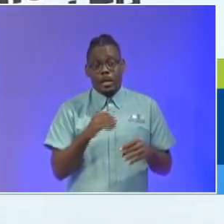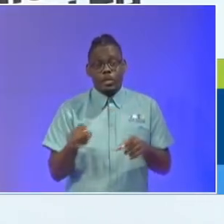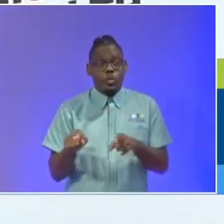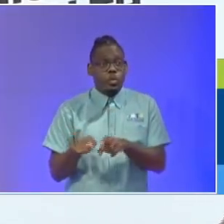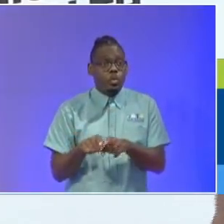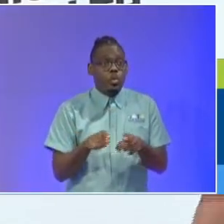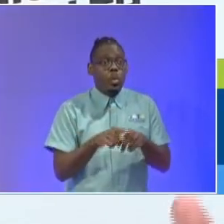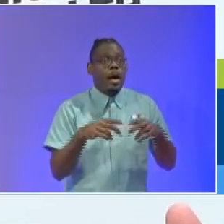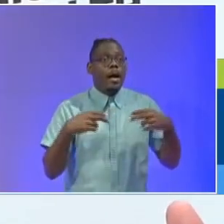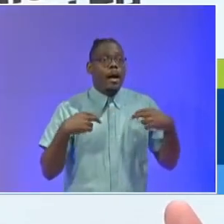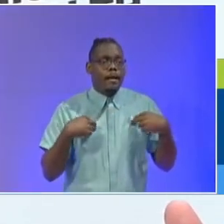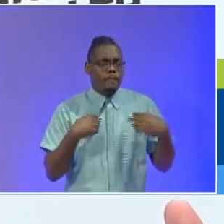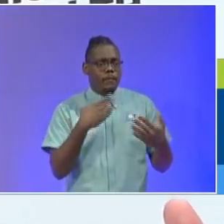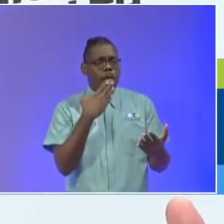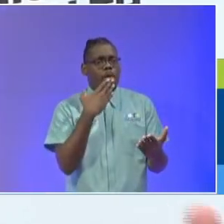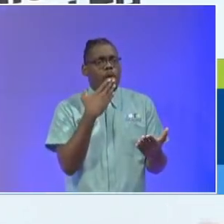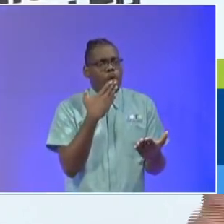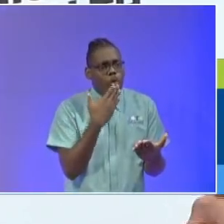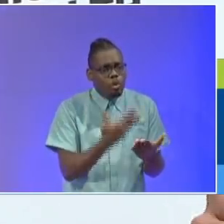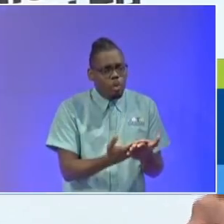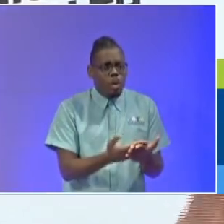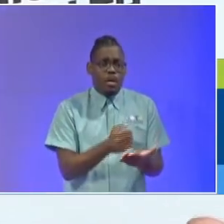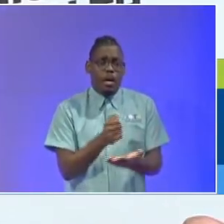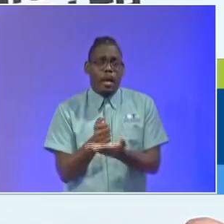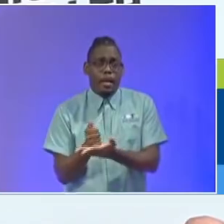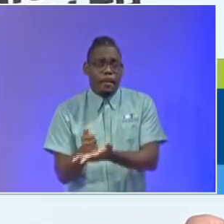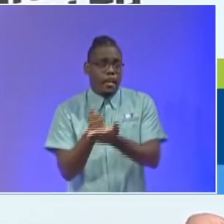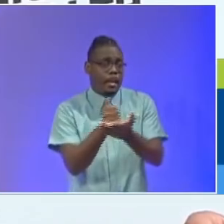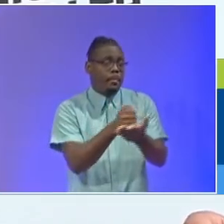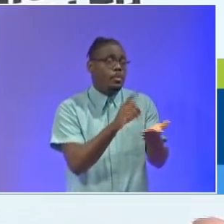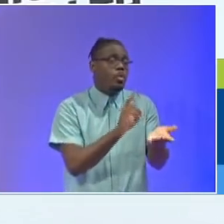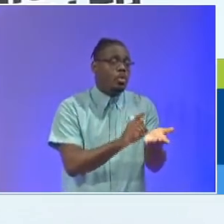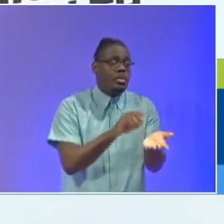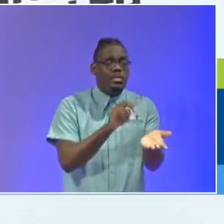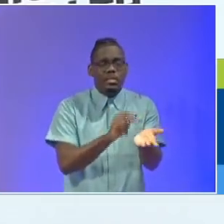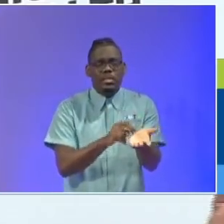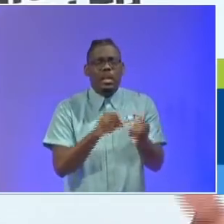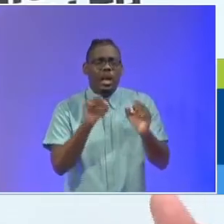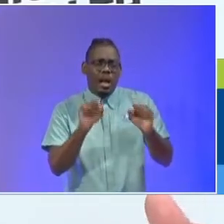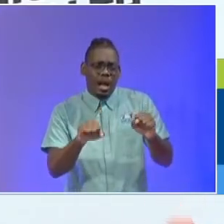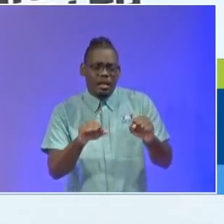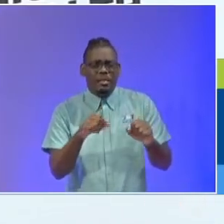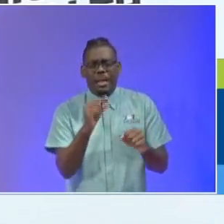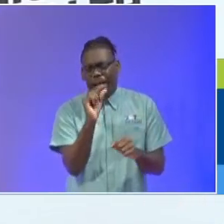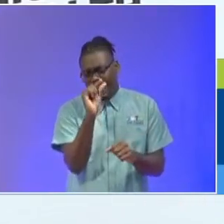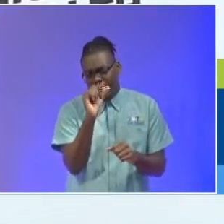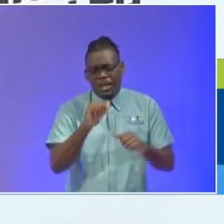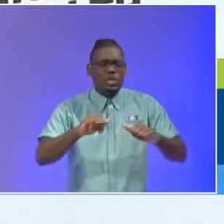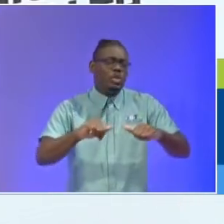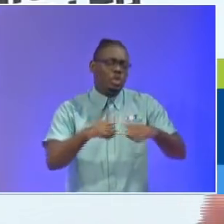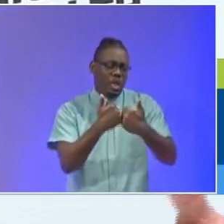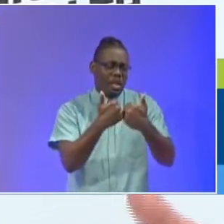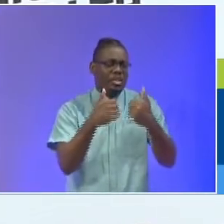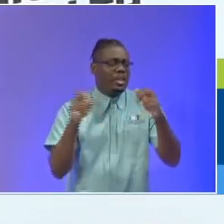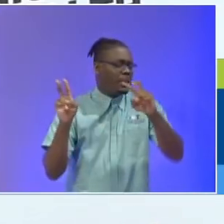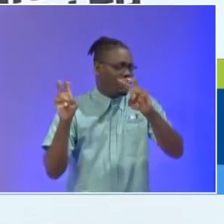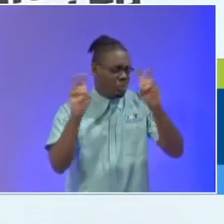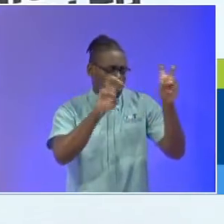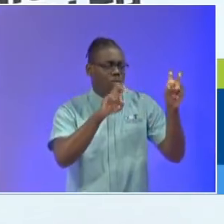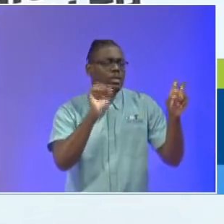there. It's been a challenge, of course. Things are a little disrupted in terms of the normal way we conduct business, in terms